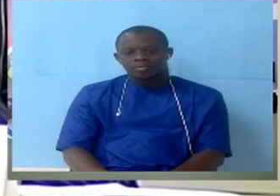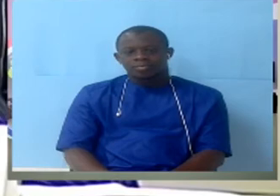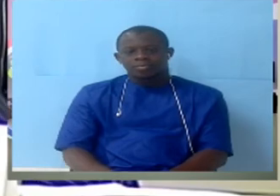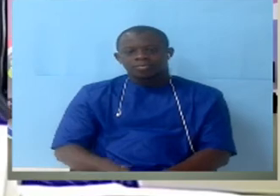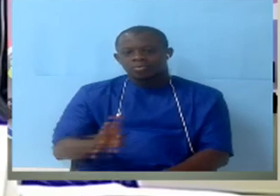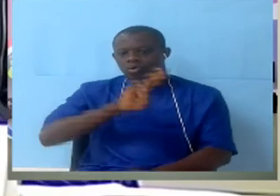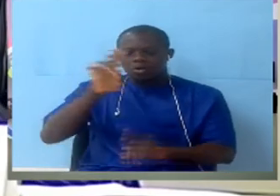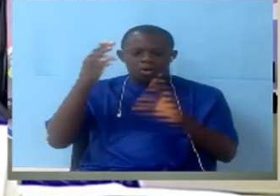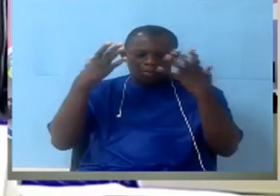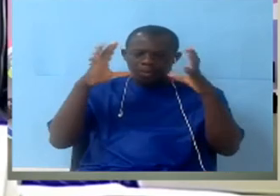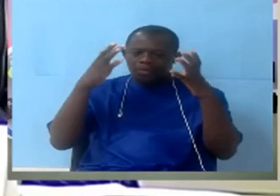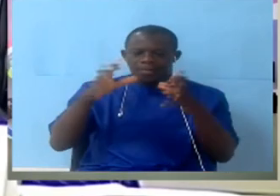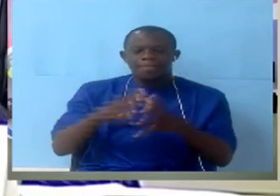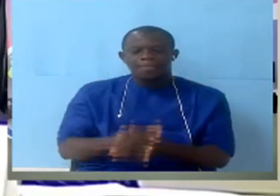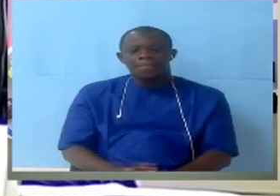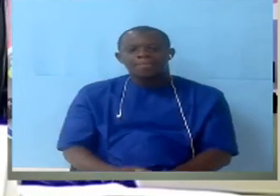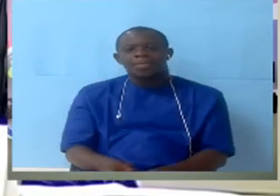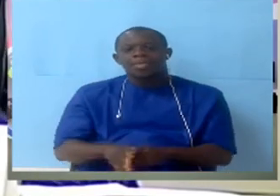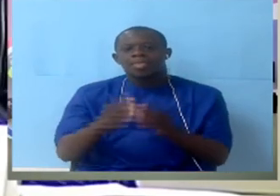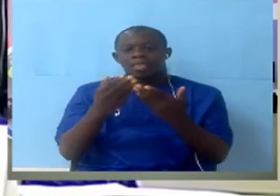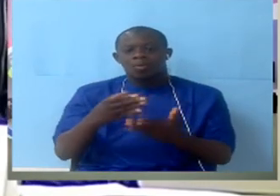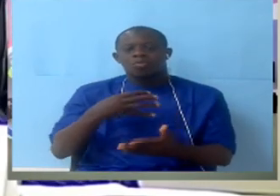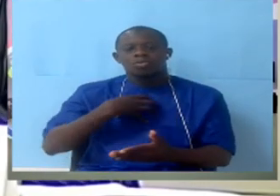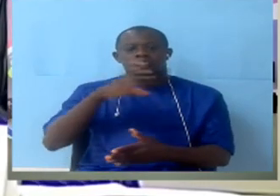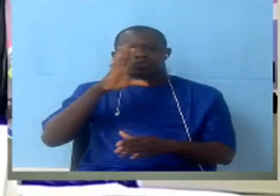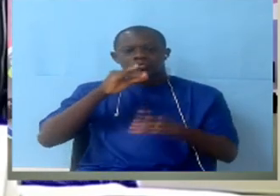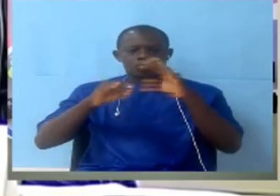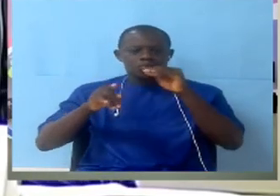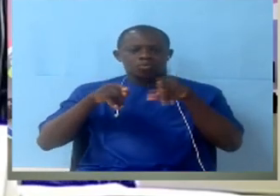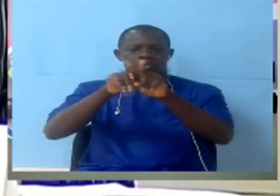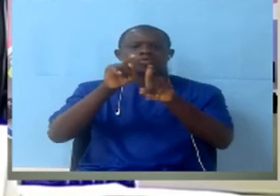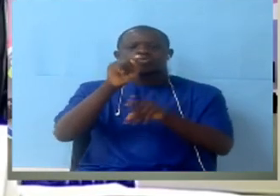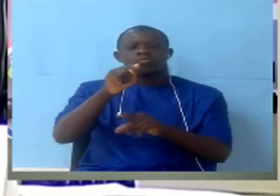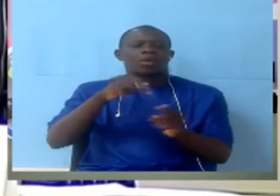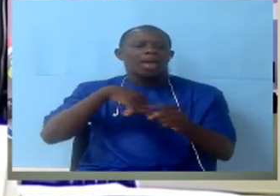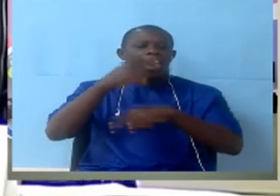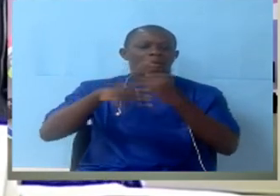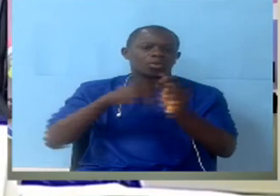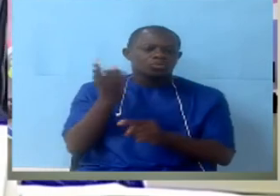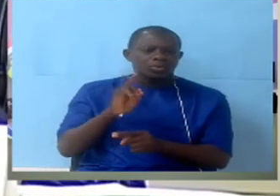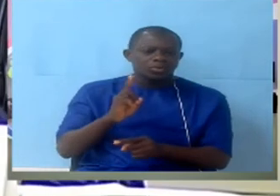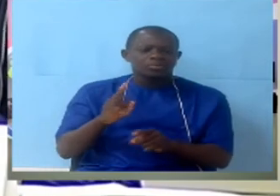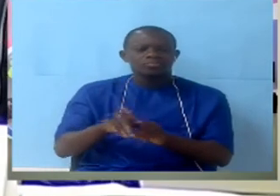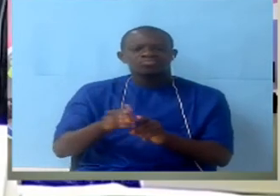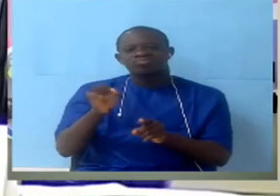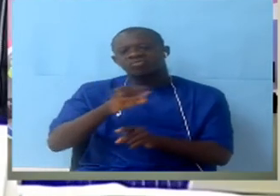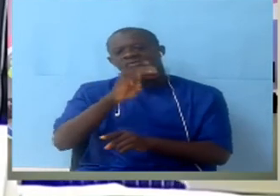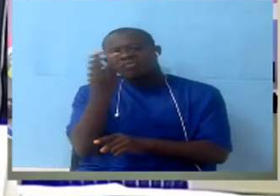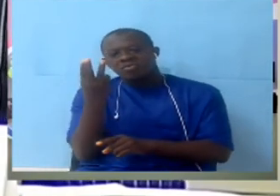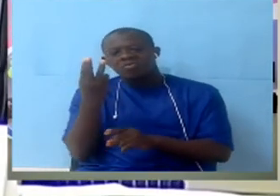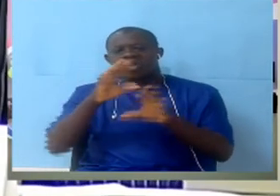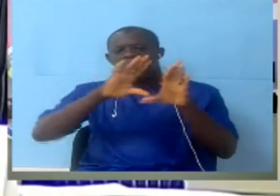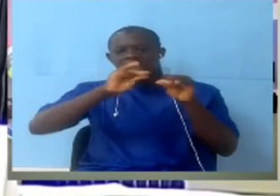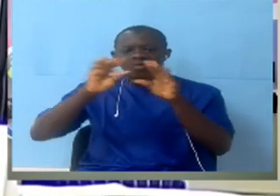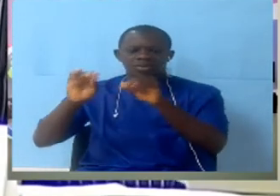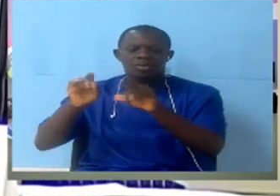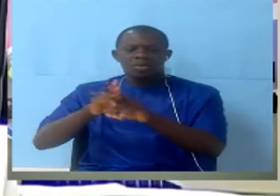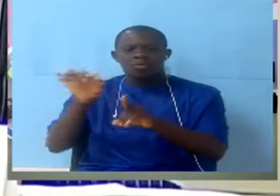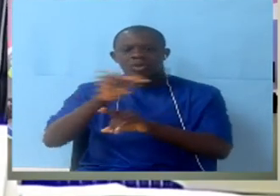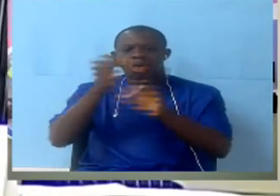There is no problem. We want to talk to you today about few events that have taken place